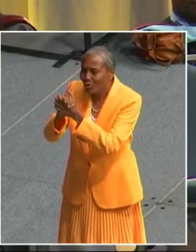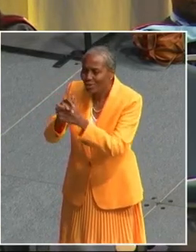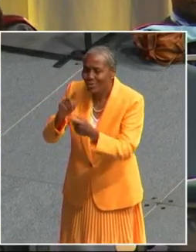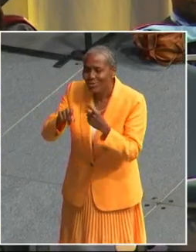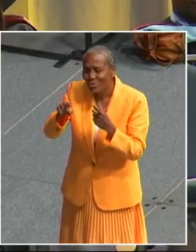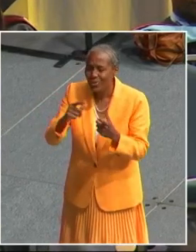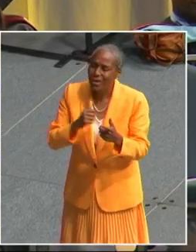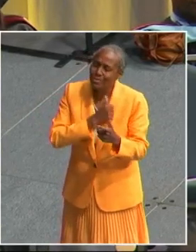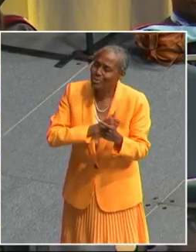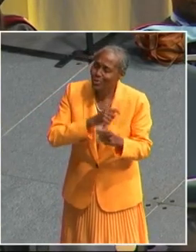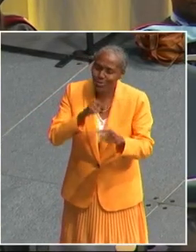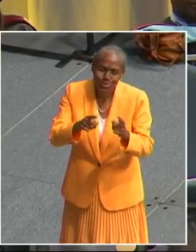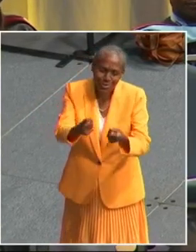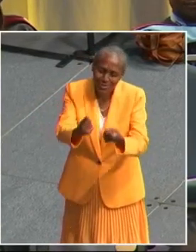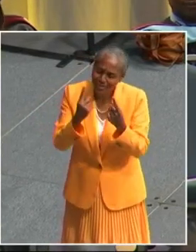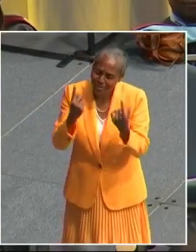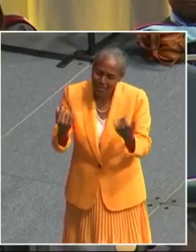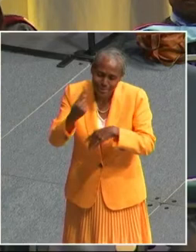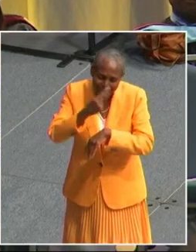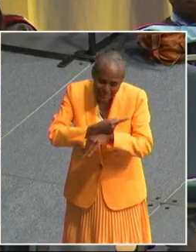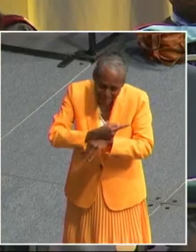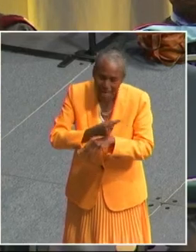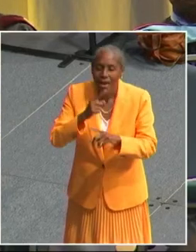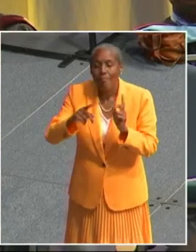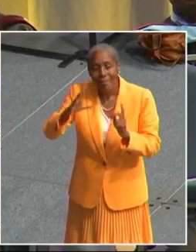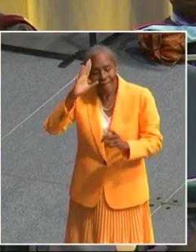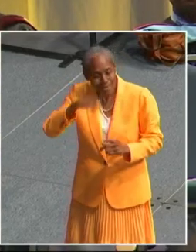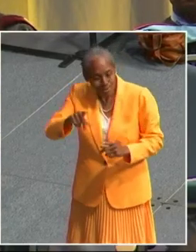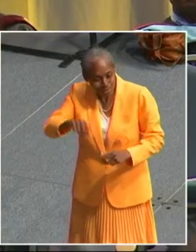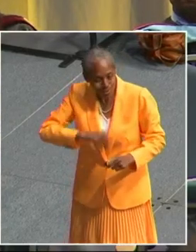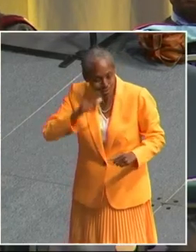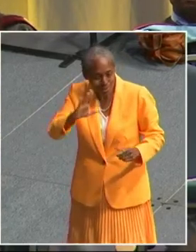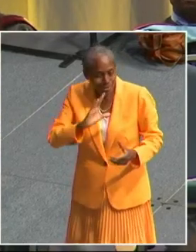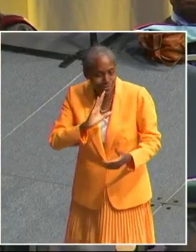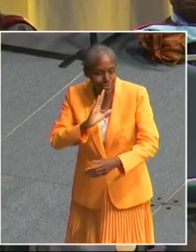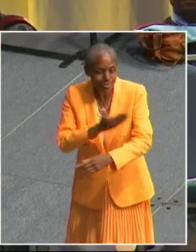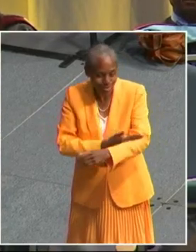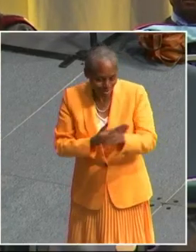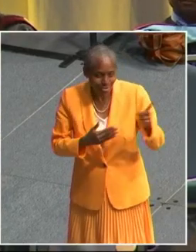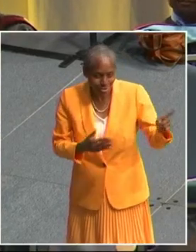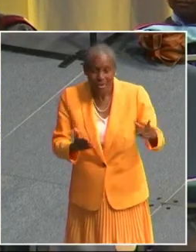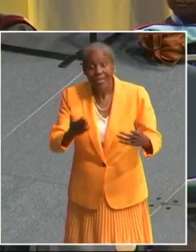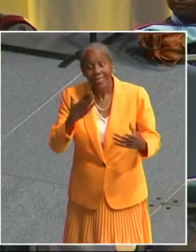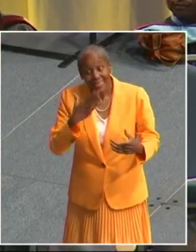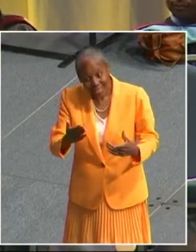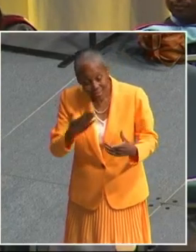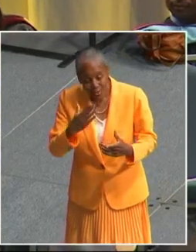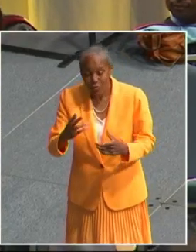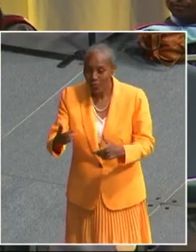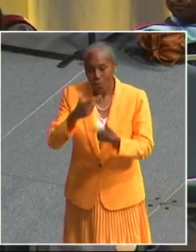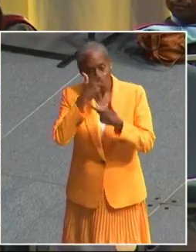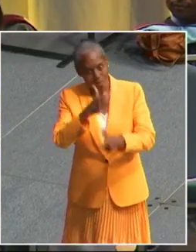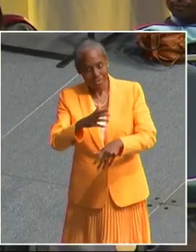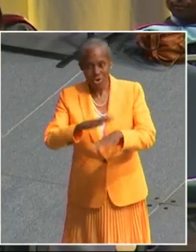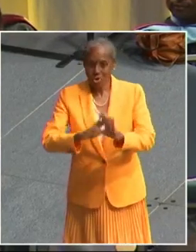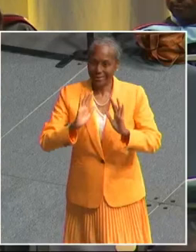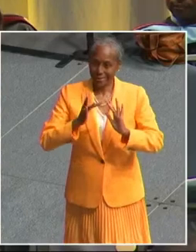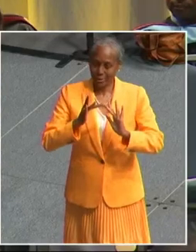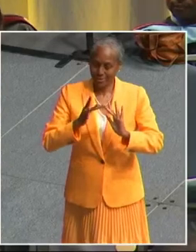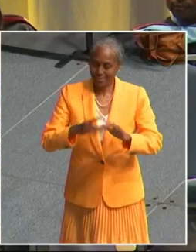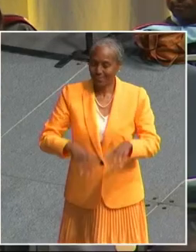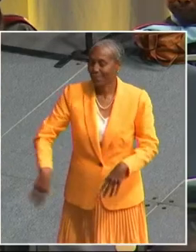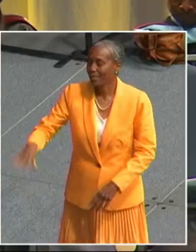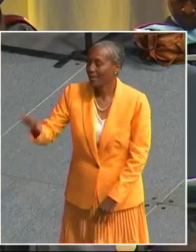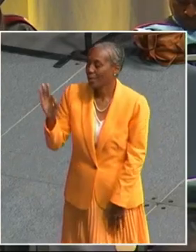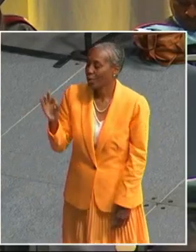I'm so sorry you couldn't join us today, but I know you're very proud of your daughter, so thank you for tuning in. Fernanda moved